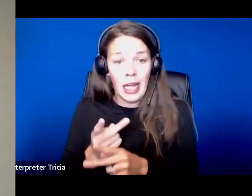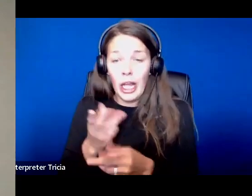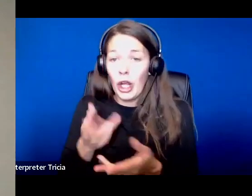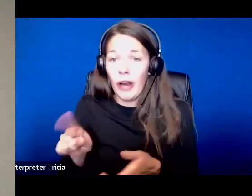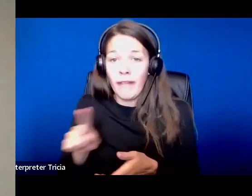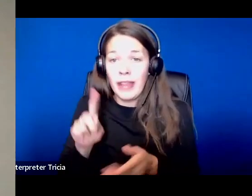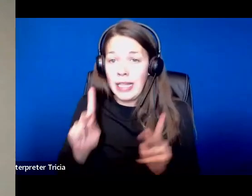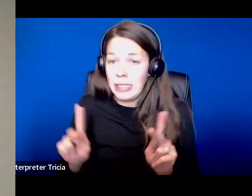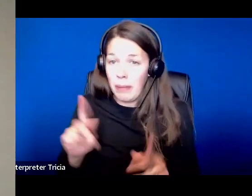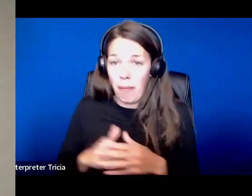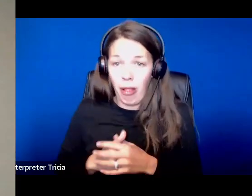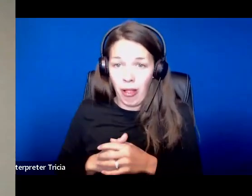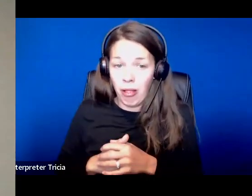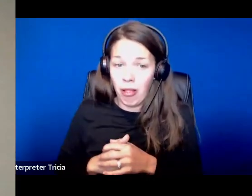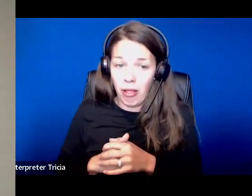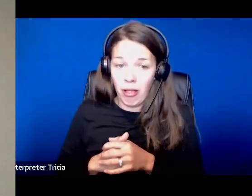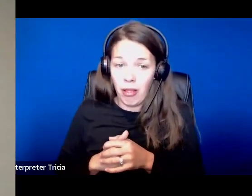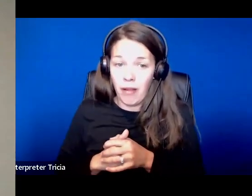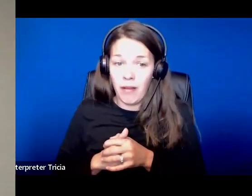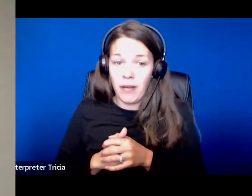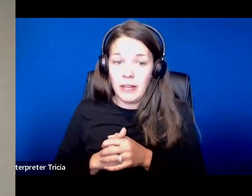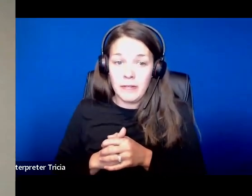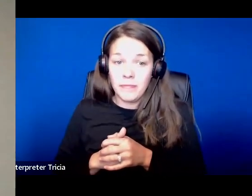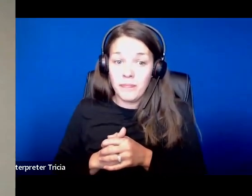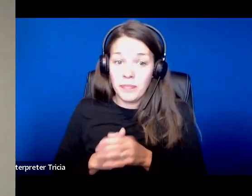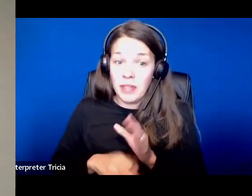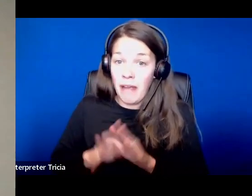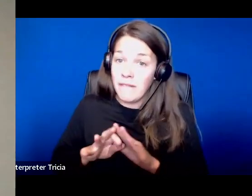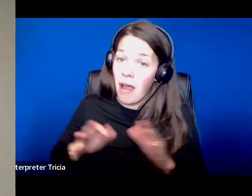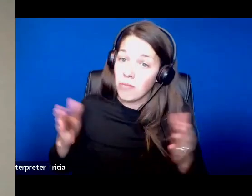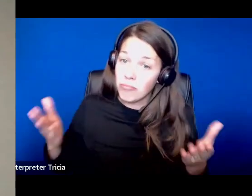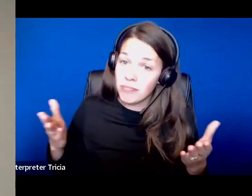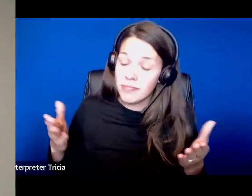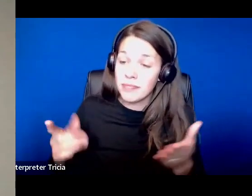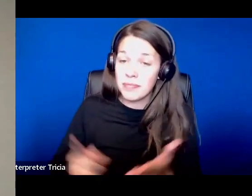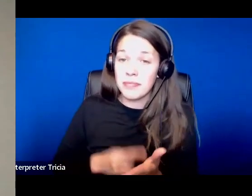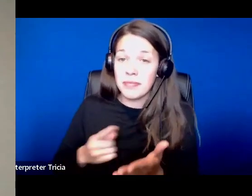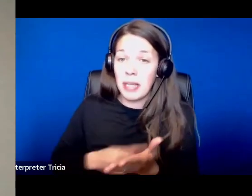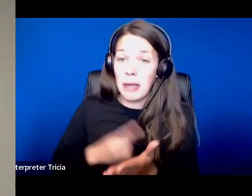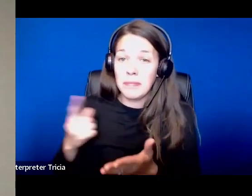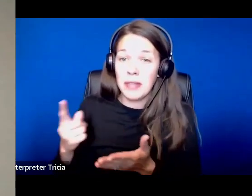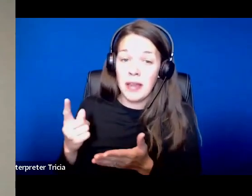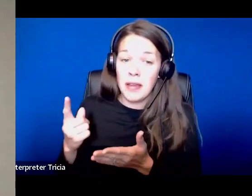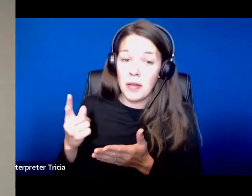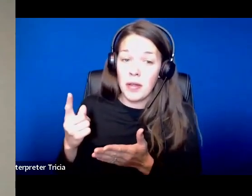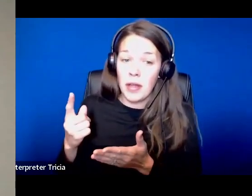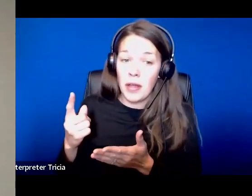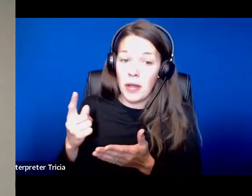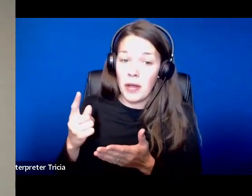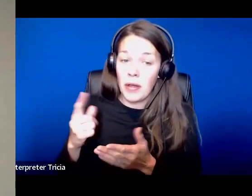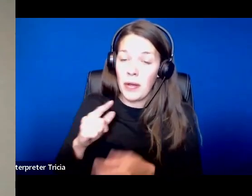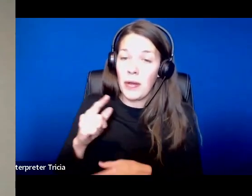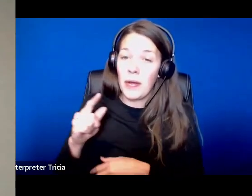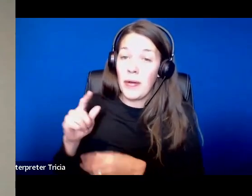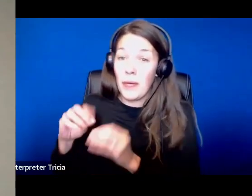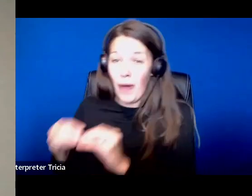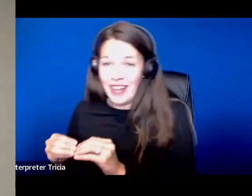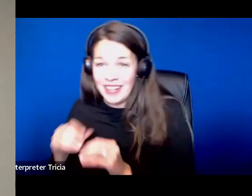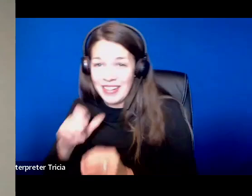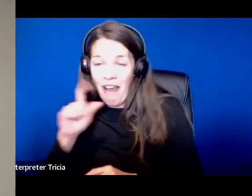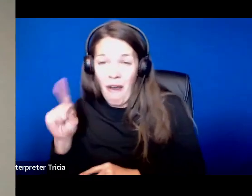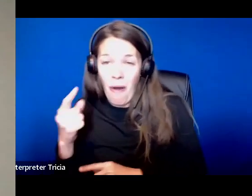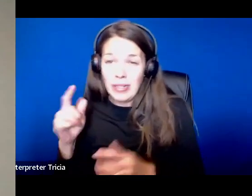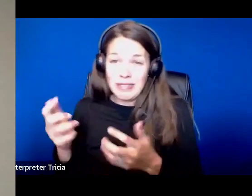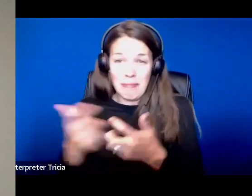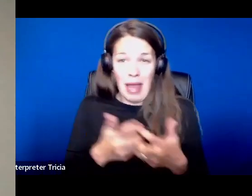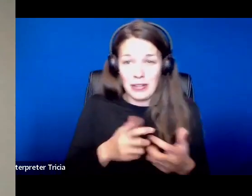people. And what we found is, sometimes if you get the quantity, it's not always quality, and